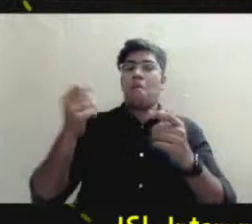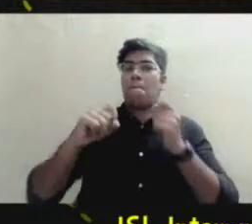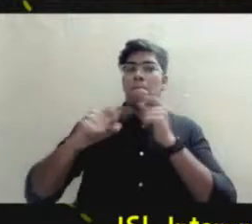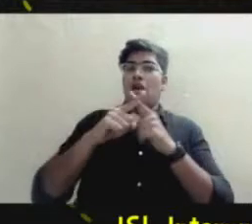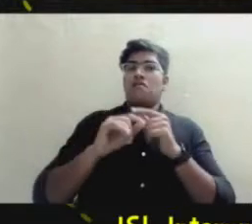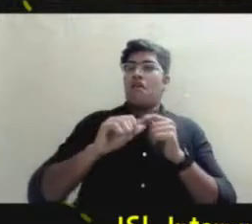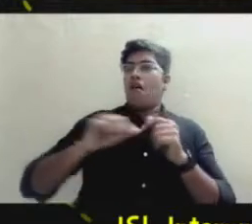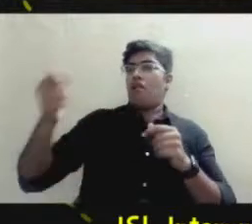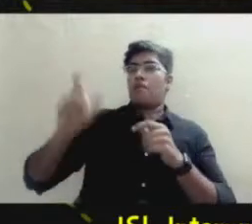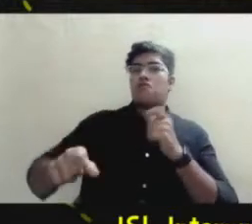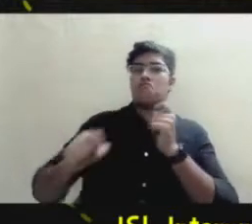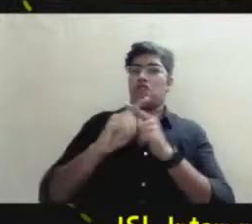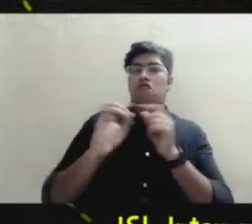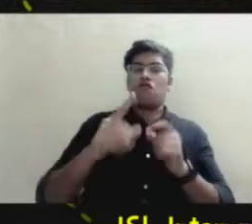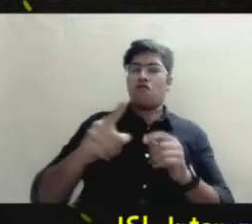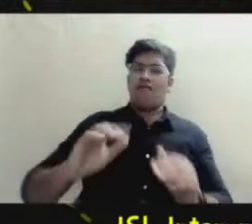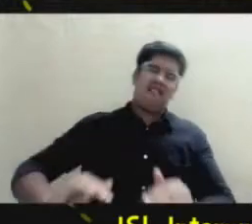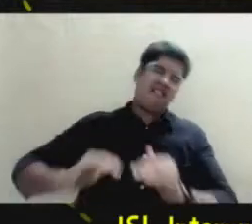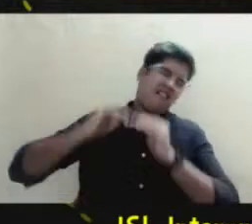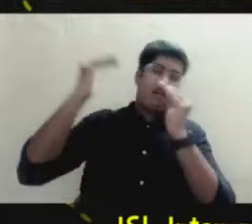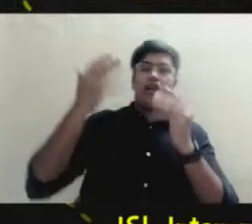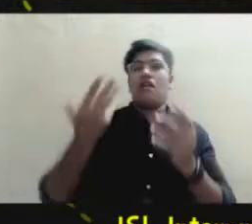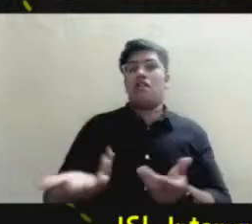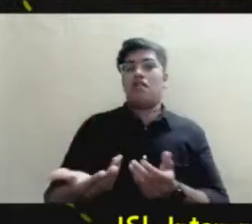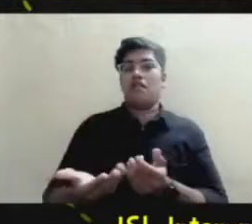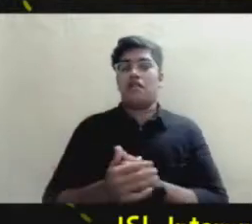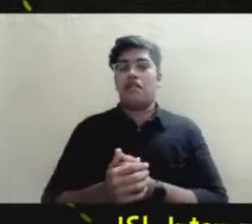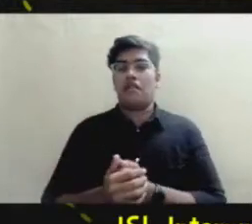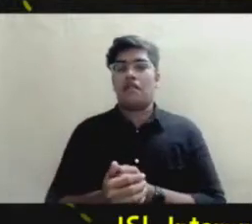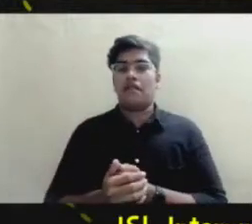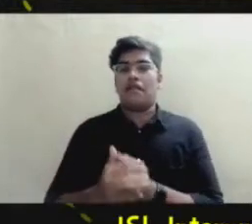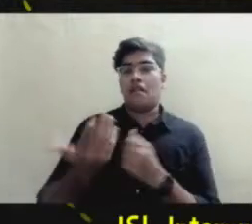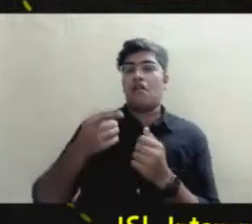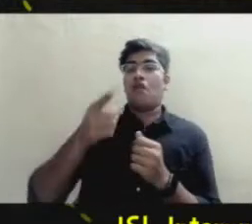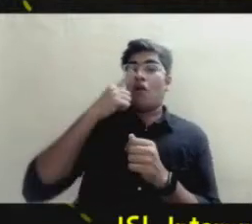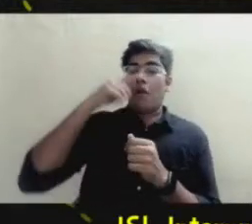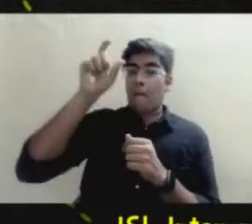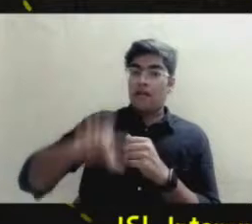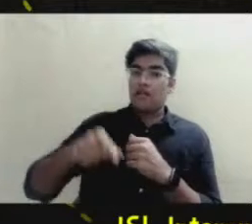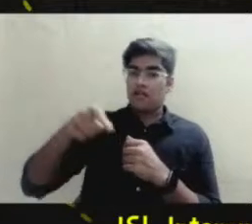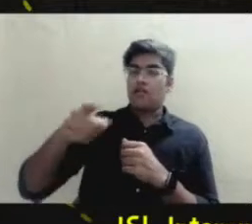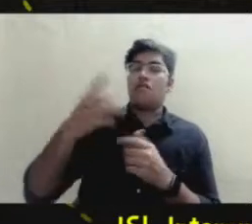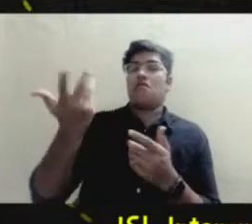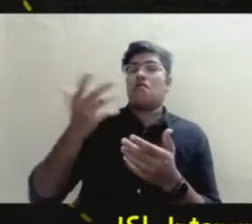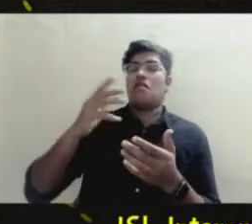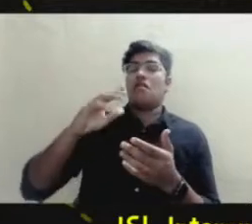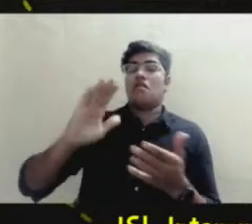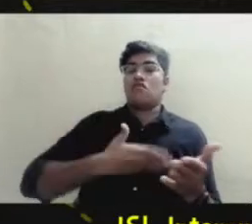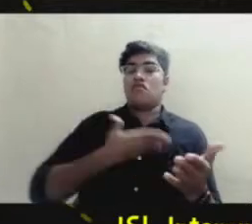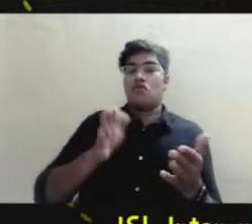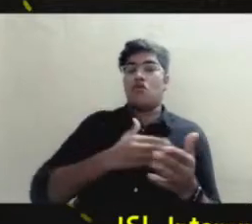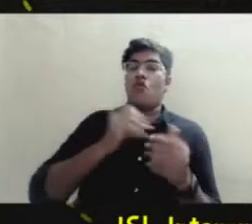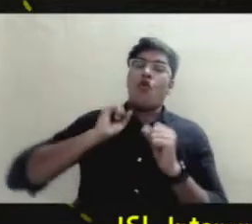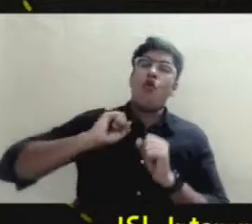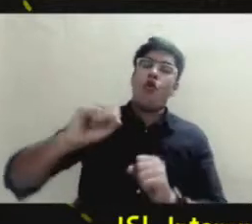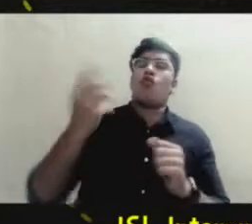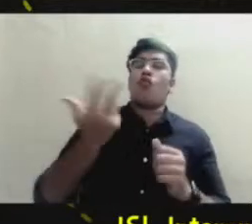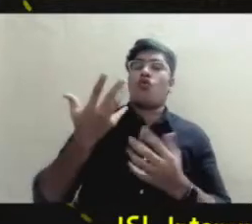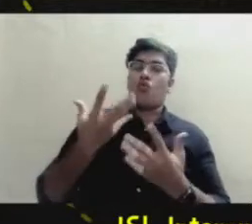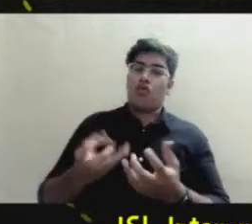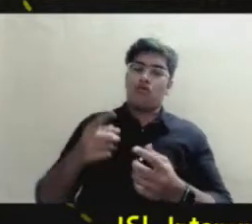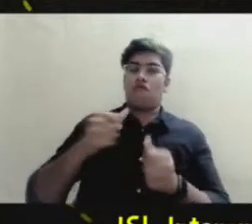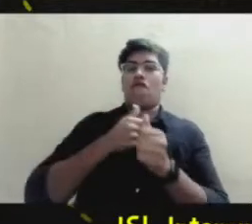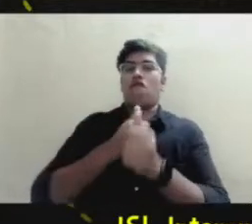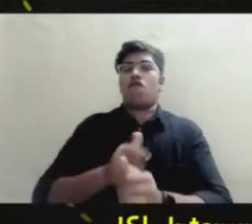doubted, but also that she performed on her own terms. She could tick off, there are